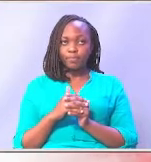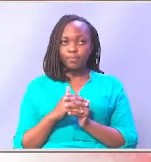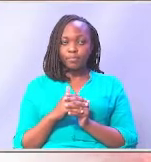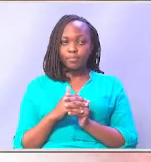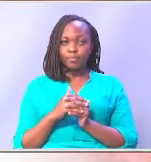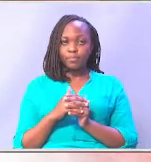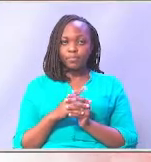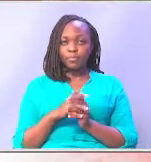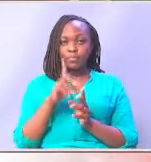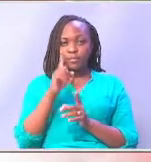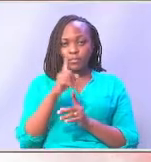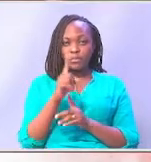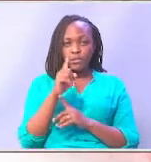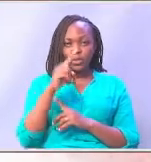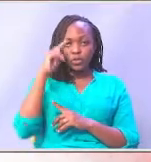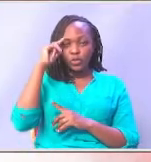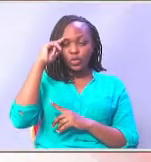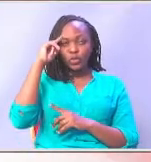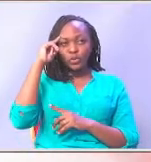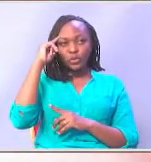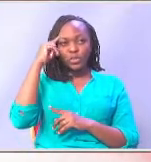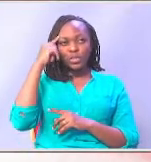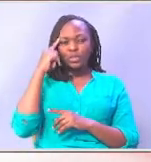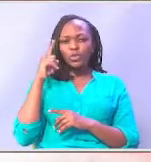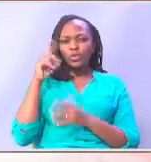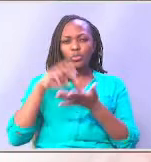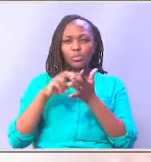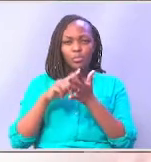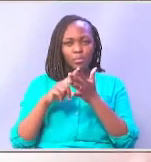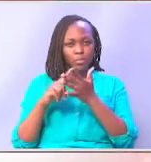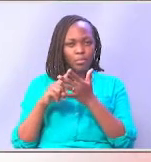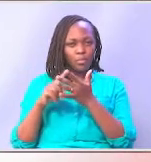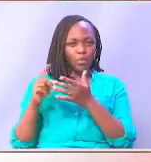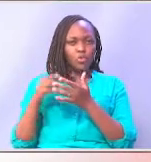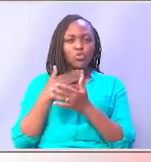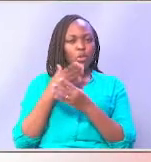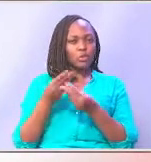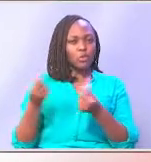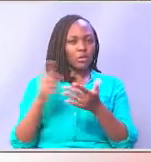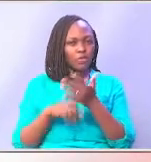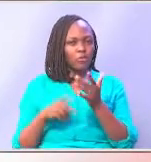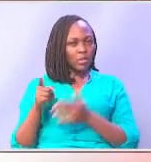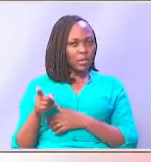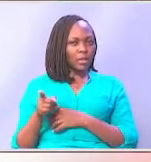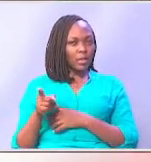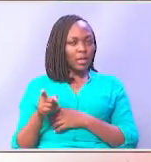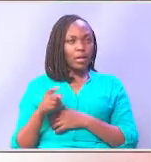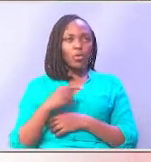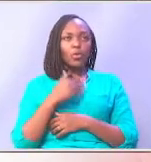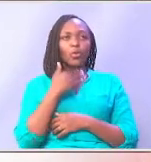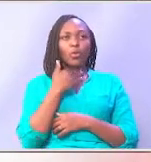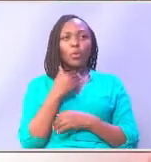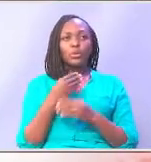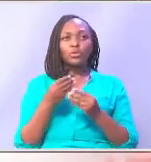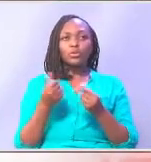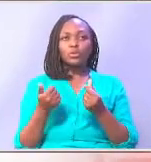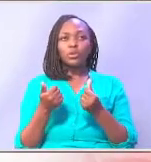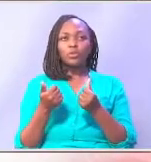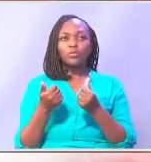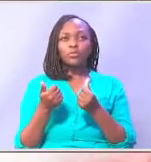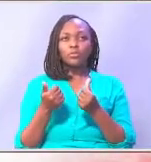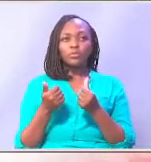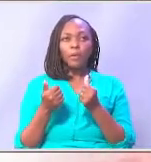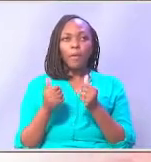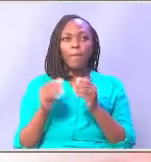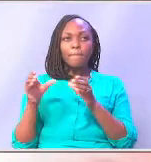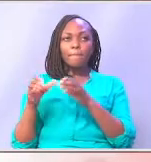What are you intending to cure as a result of that? We're intending to cure the continued bungled party primaries. We want to make sure that